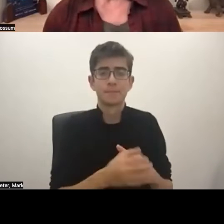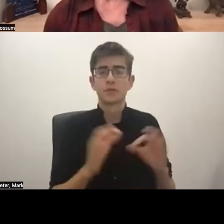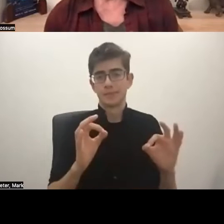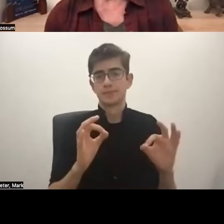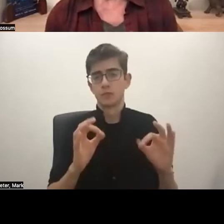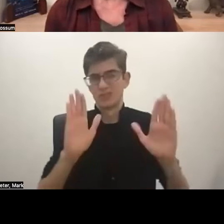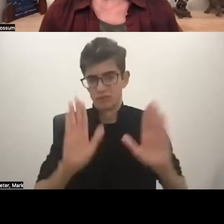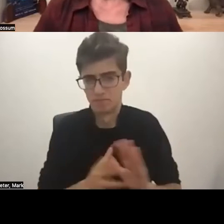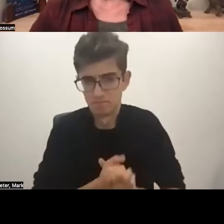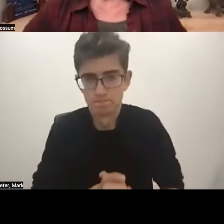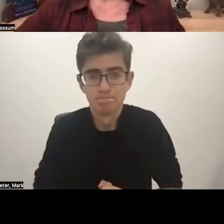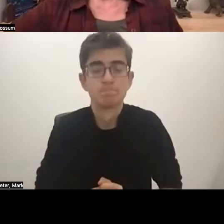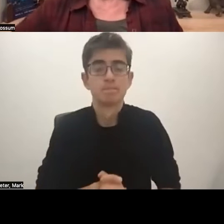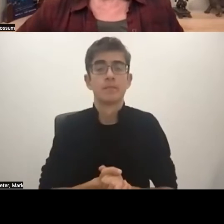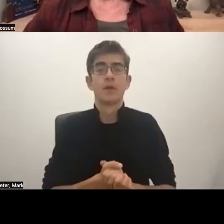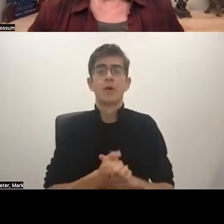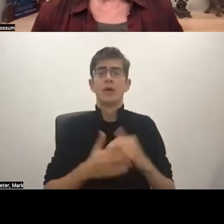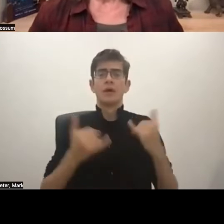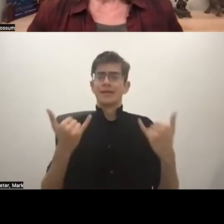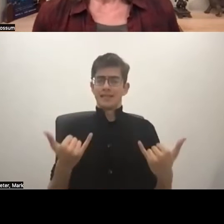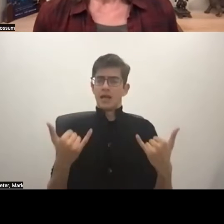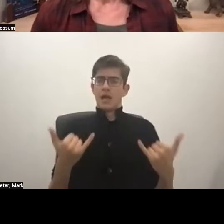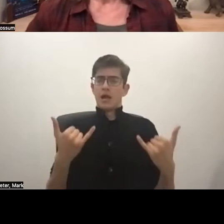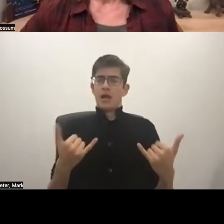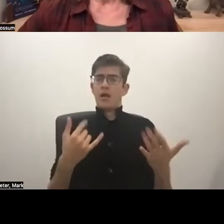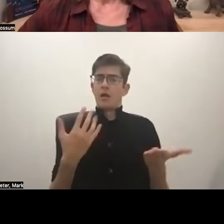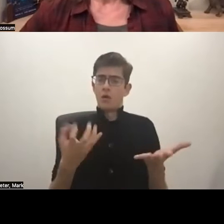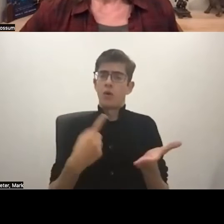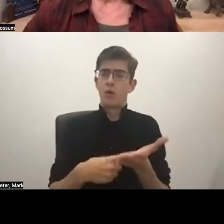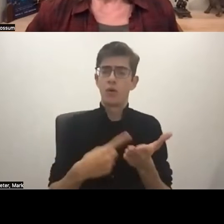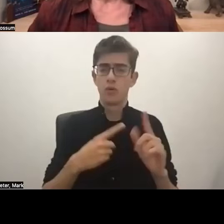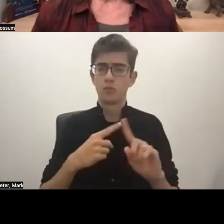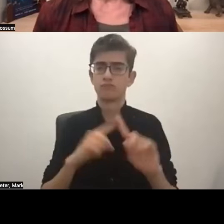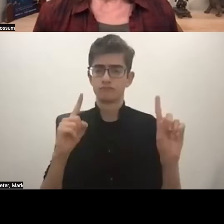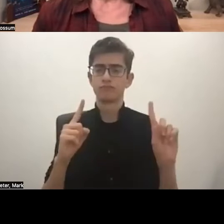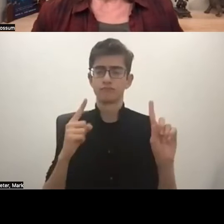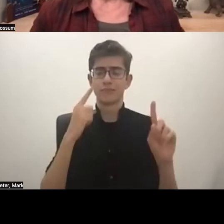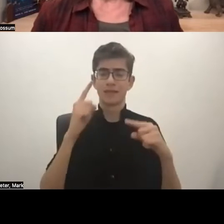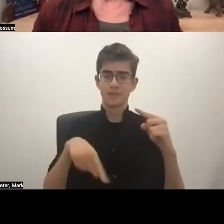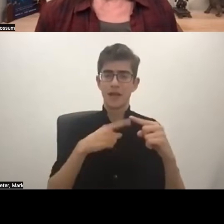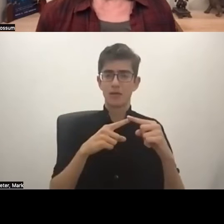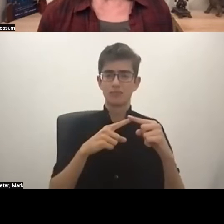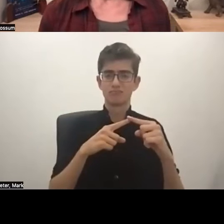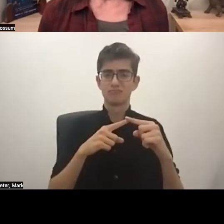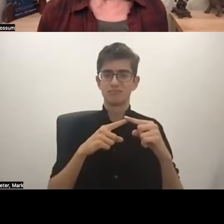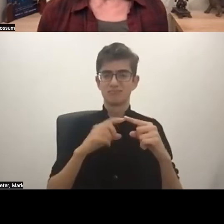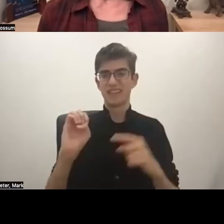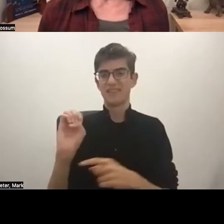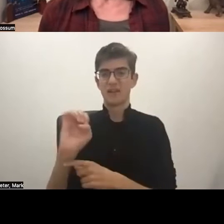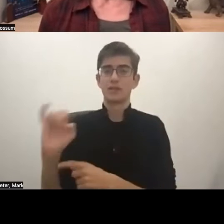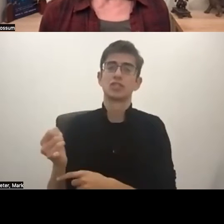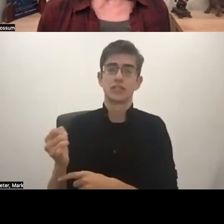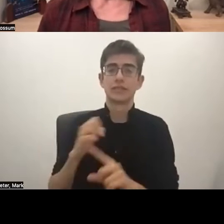of a little bit more discussion about how it's used to balance the equities in environmental justice and kind